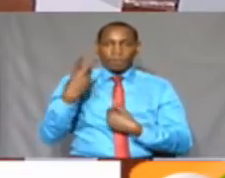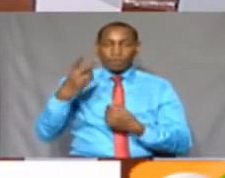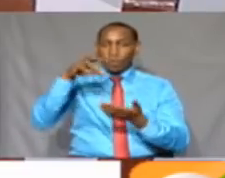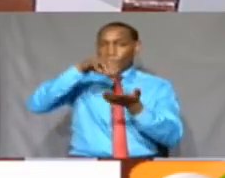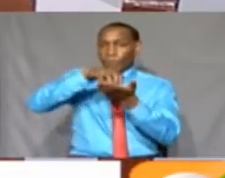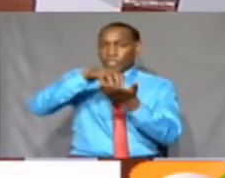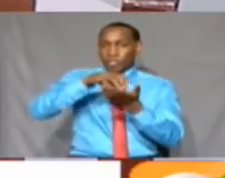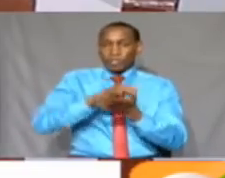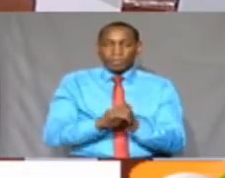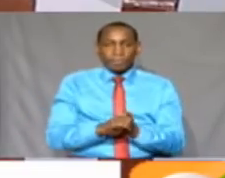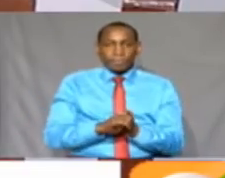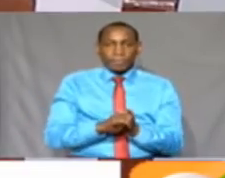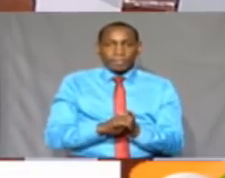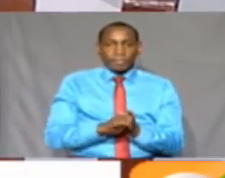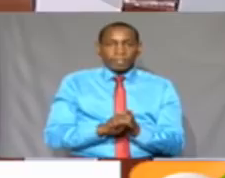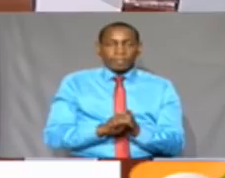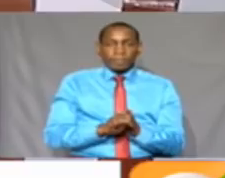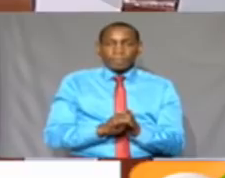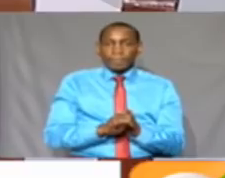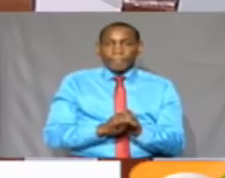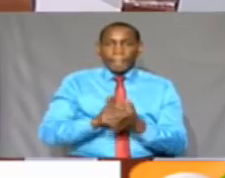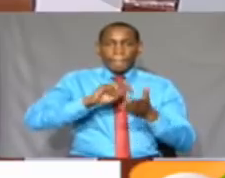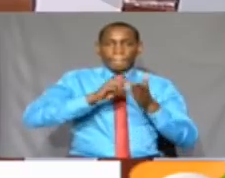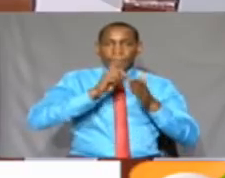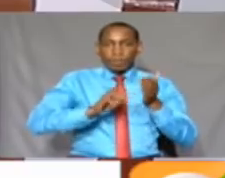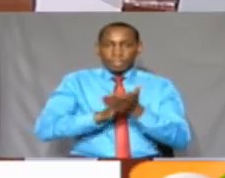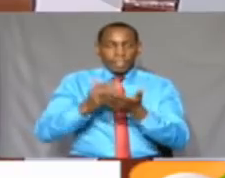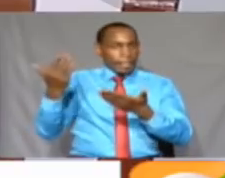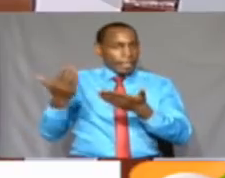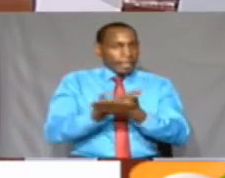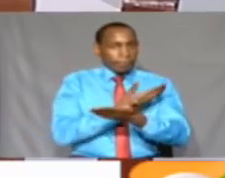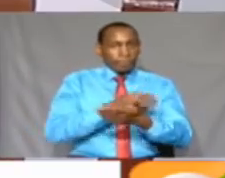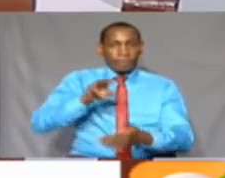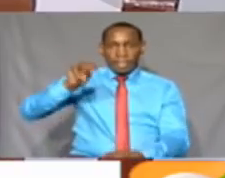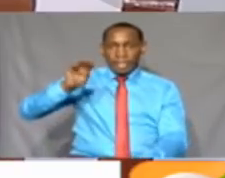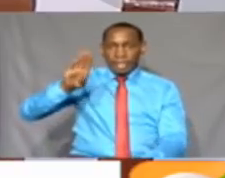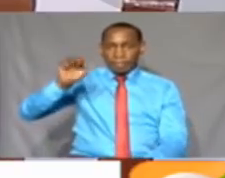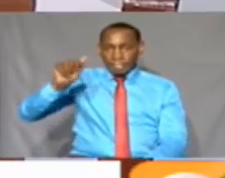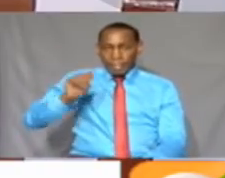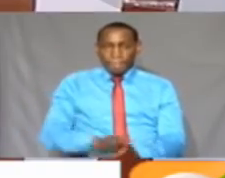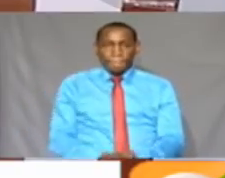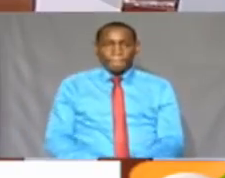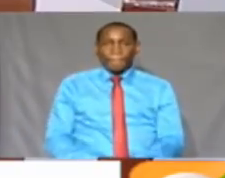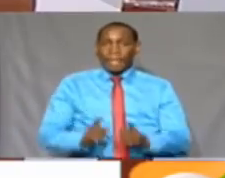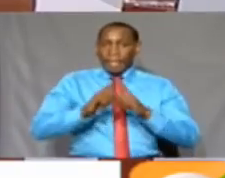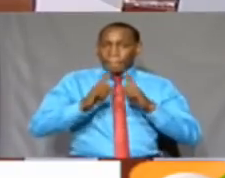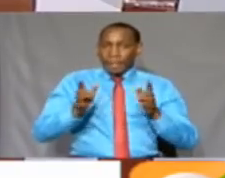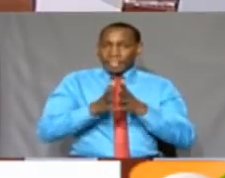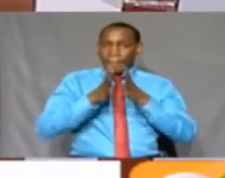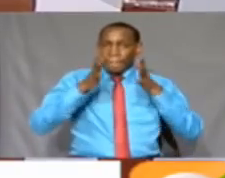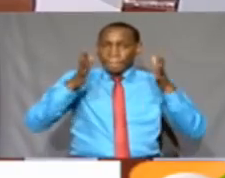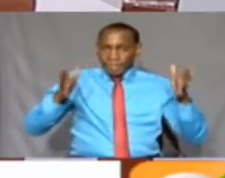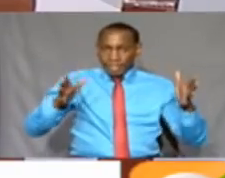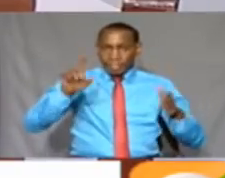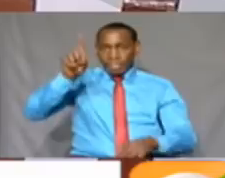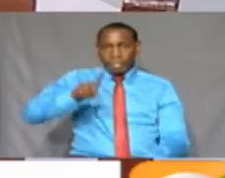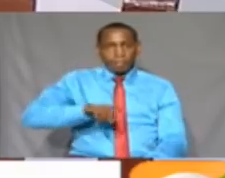So in effect, what is done is thrown out those MCAs. But then the greatest fallacy with